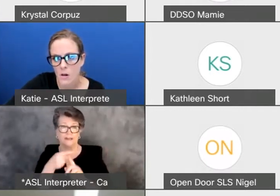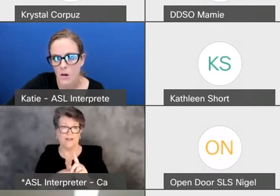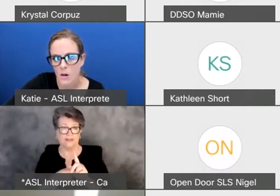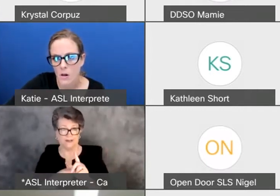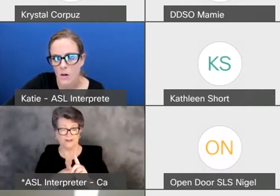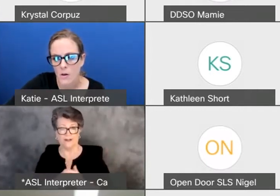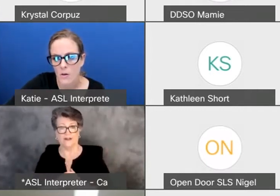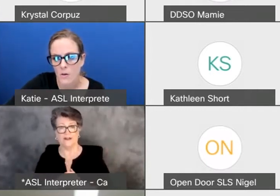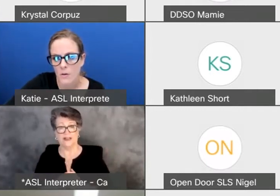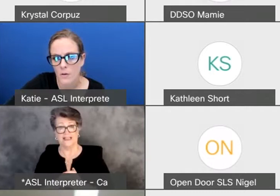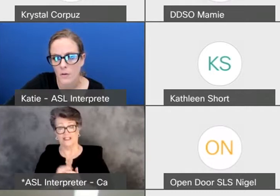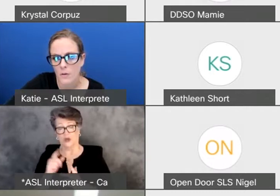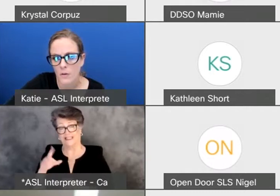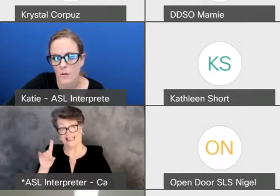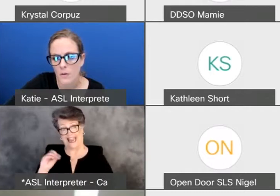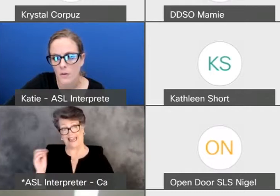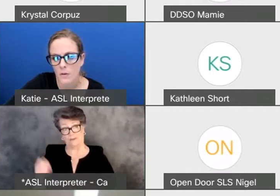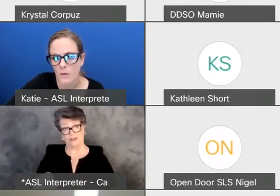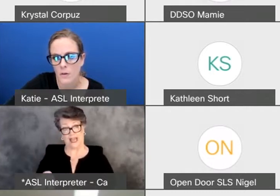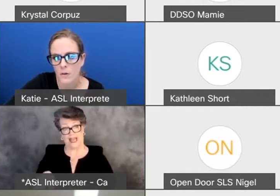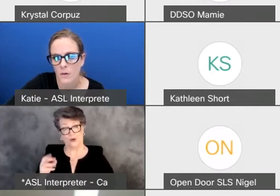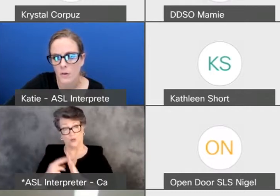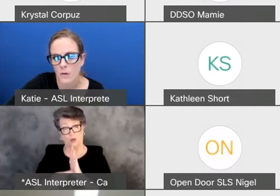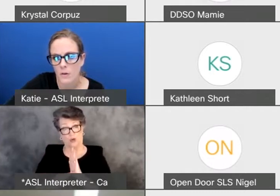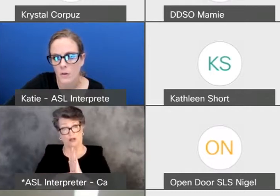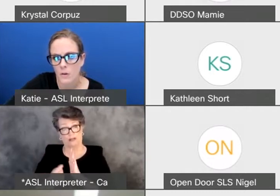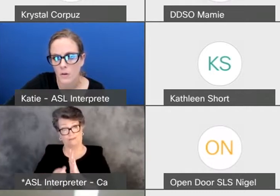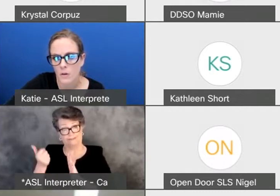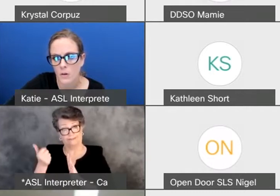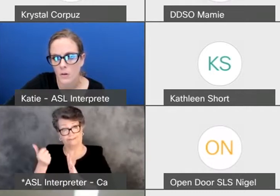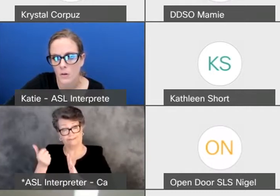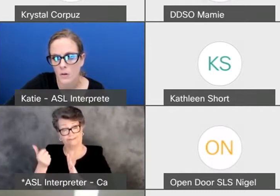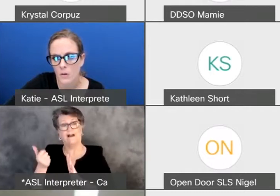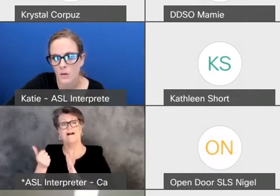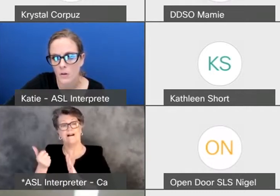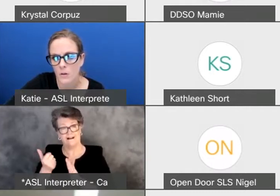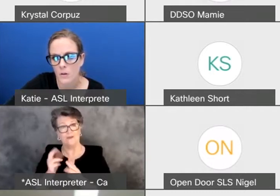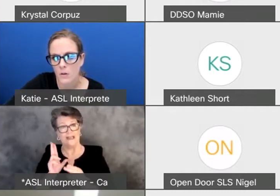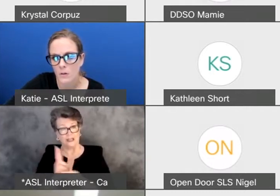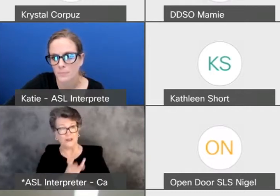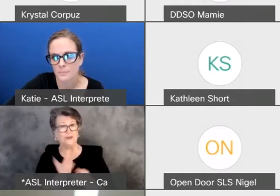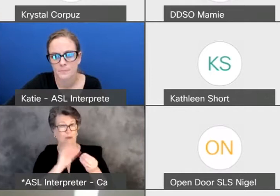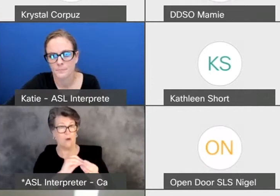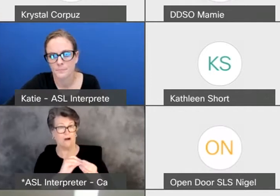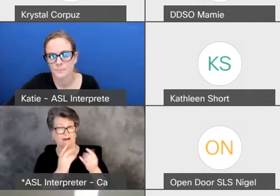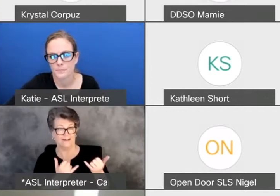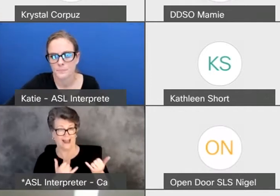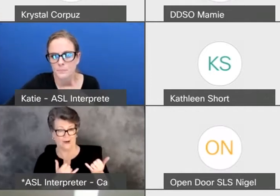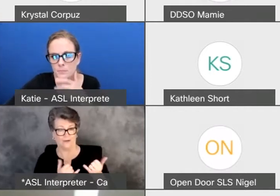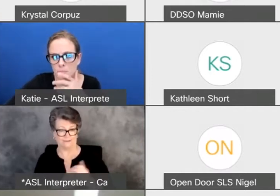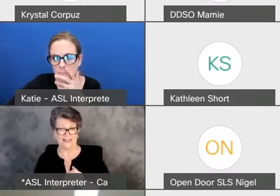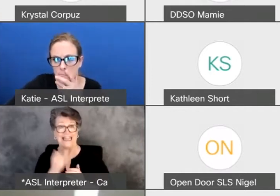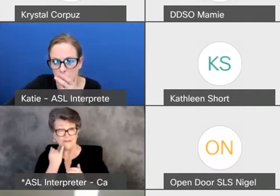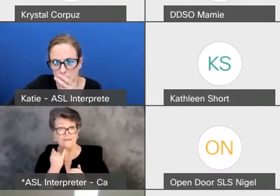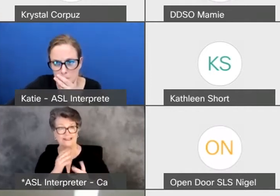So since that 80% is no longer, or will no longer be a rule, if it makes it into the